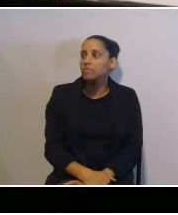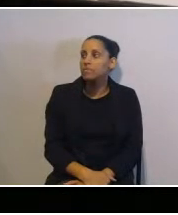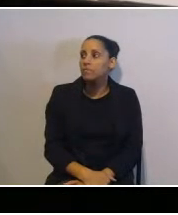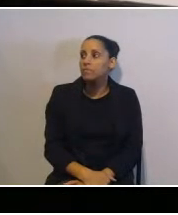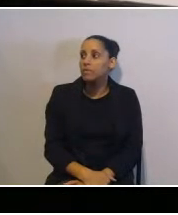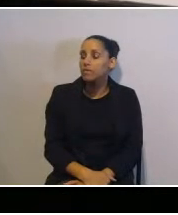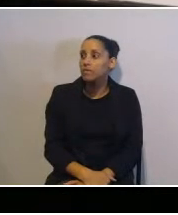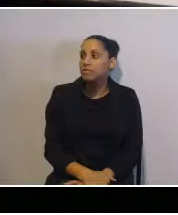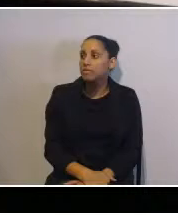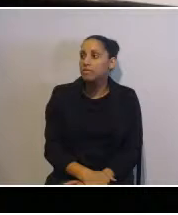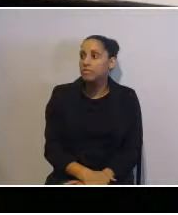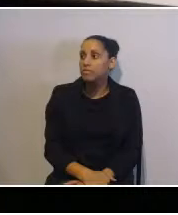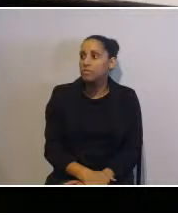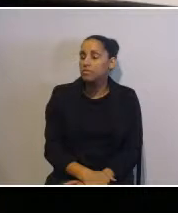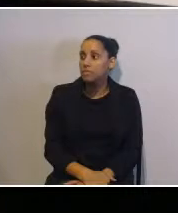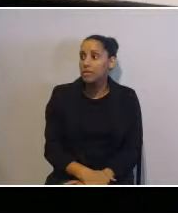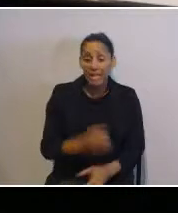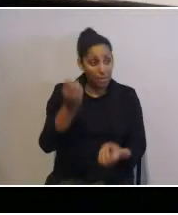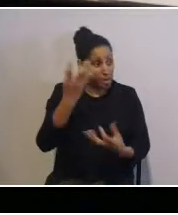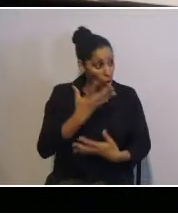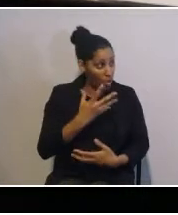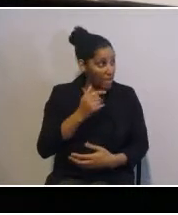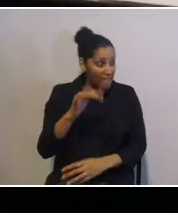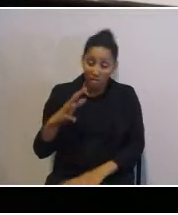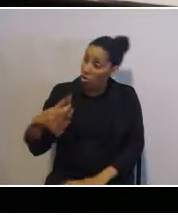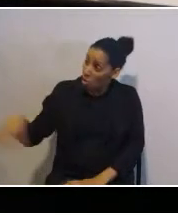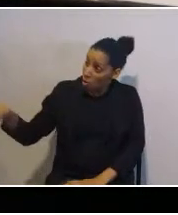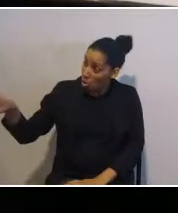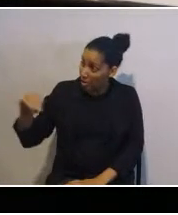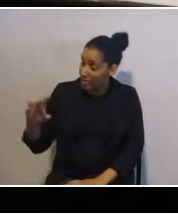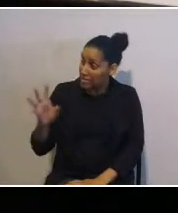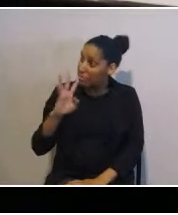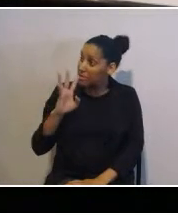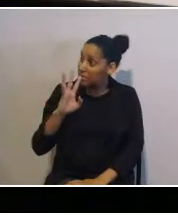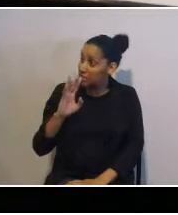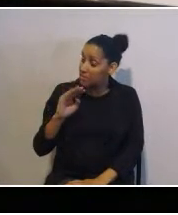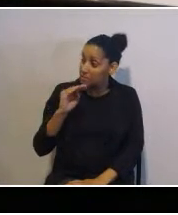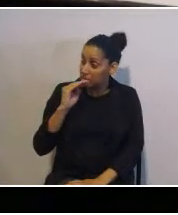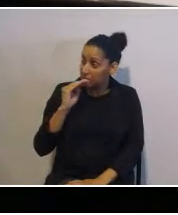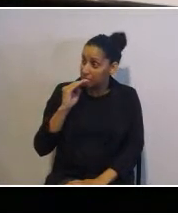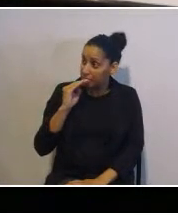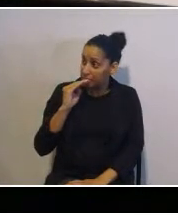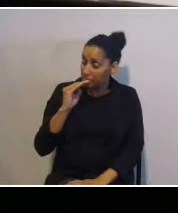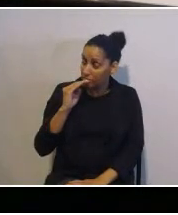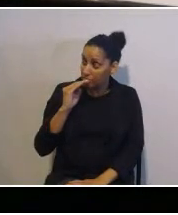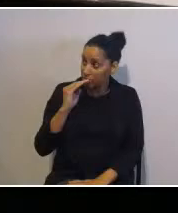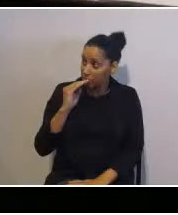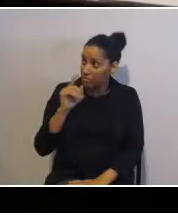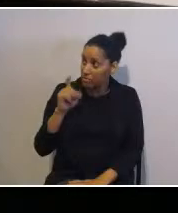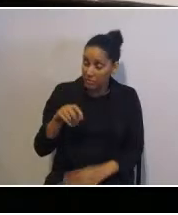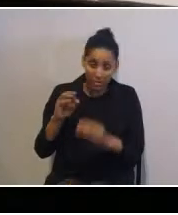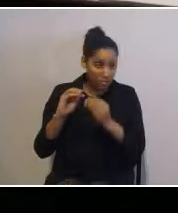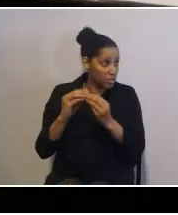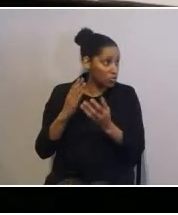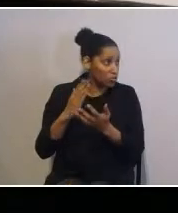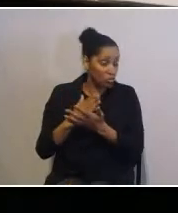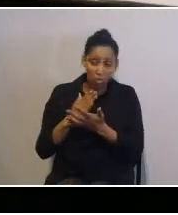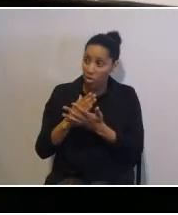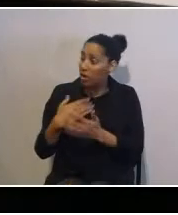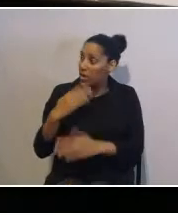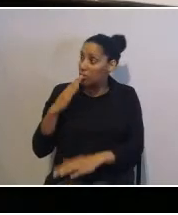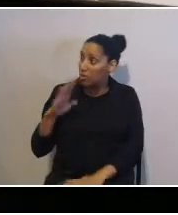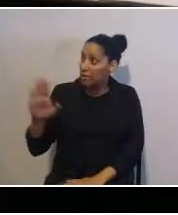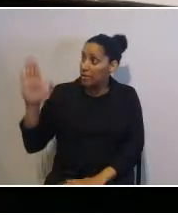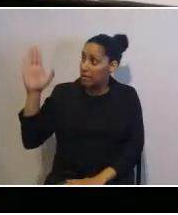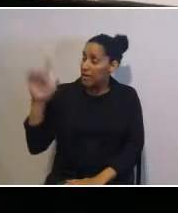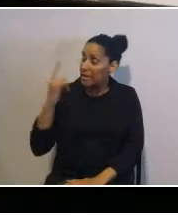They will let me know then, because if all of you are going to speak, then I have to make sure that I swear you in, all of